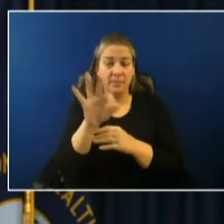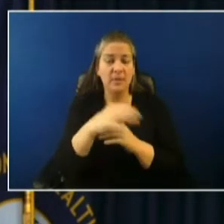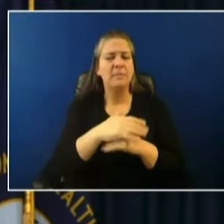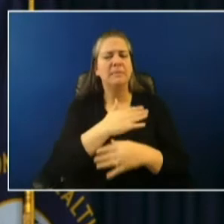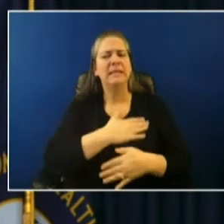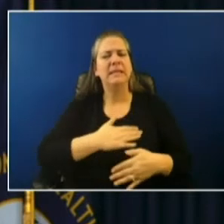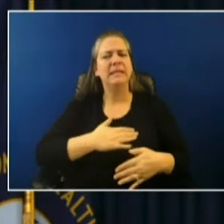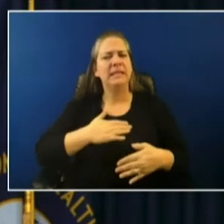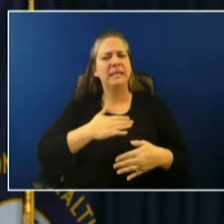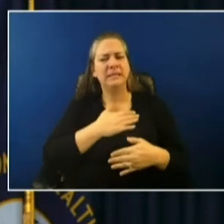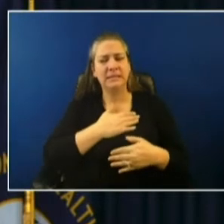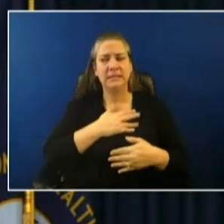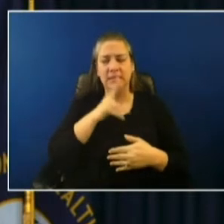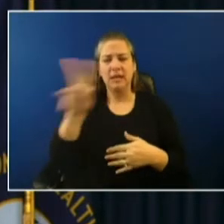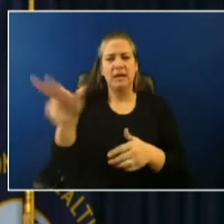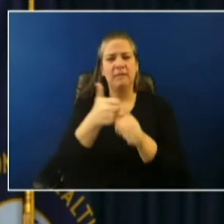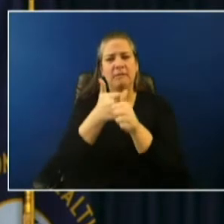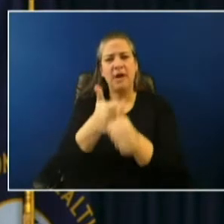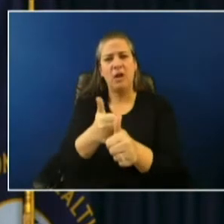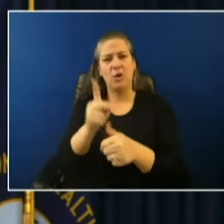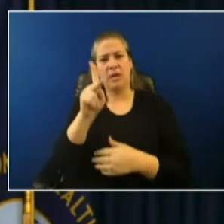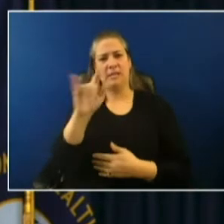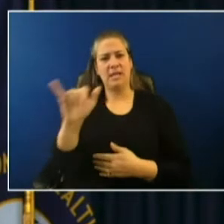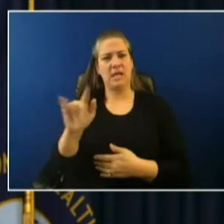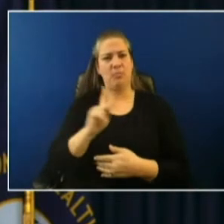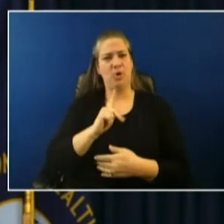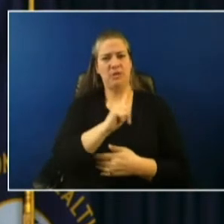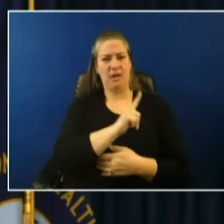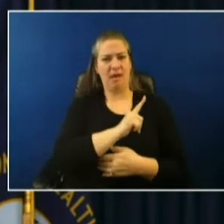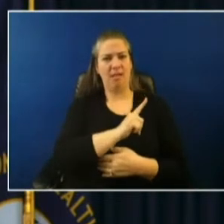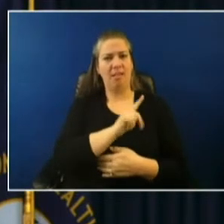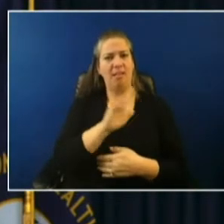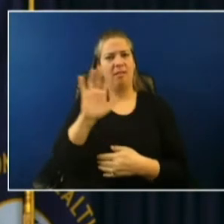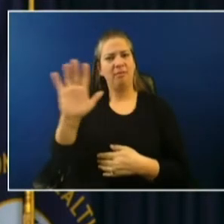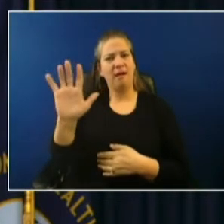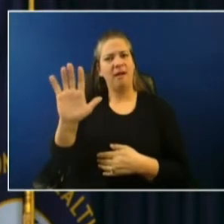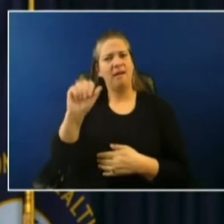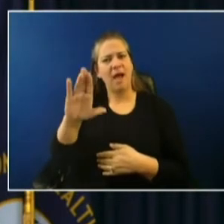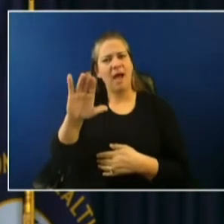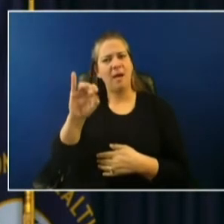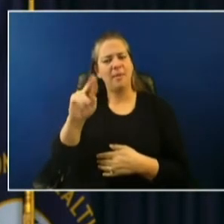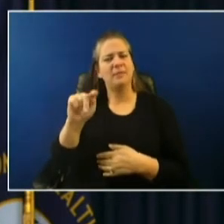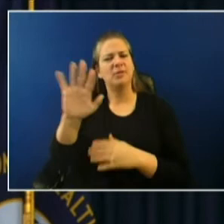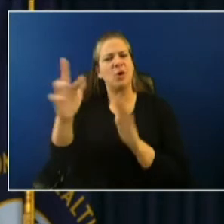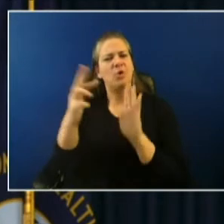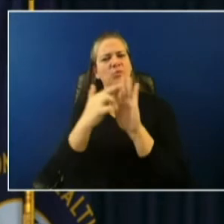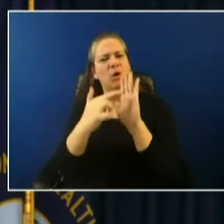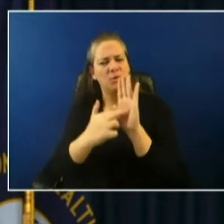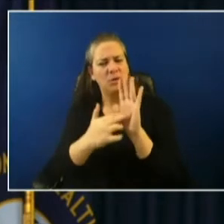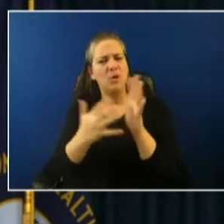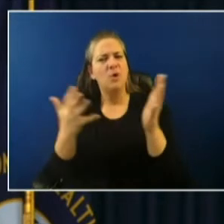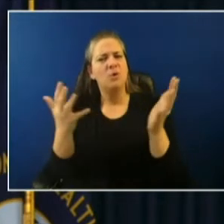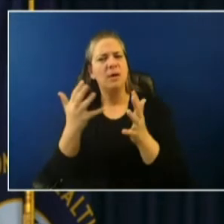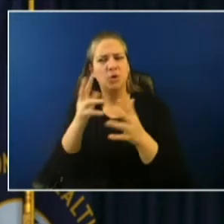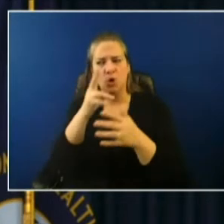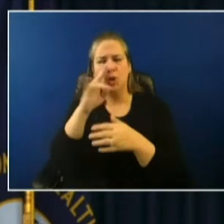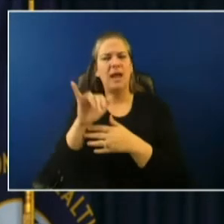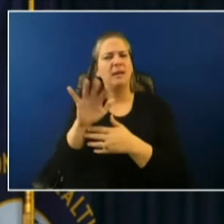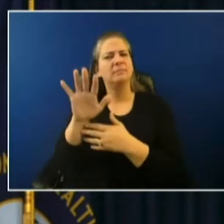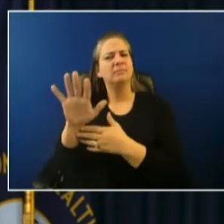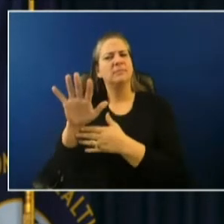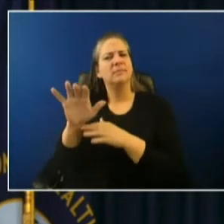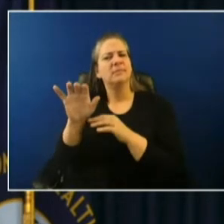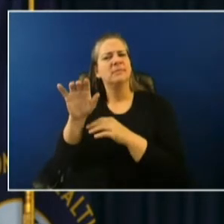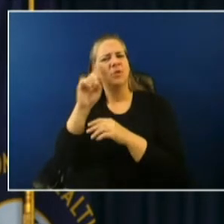refer to the Kentucky Personnel Cabinet, given your specific position for what that may mean.